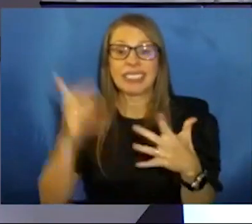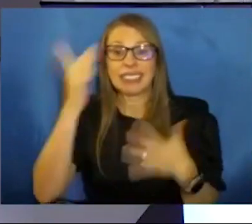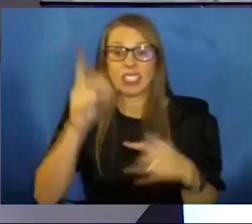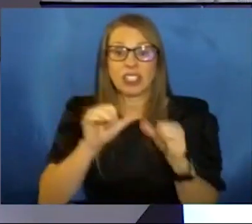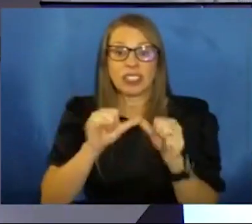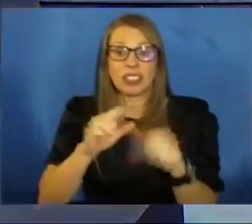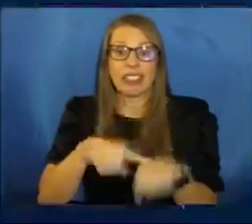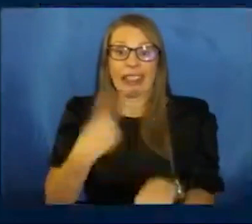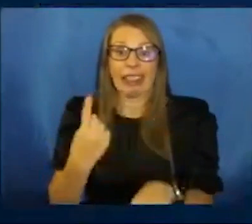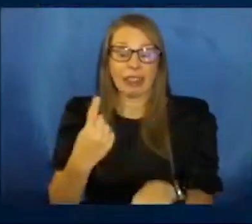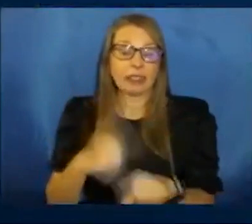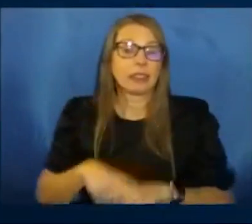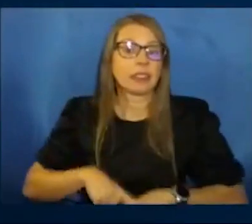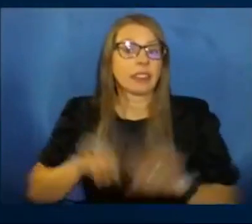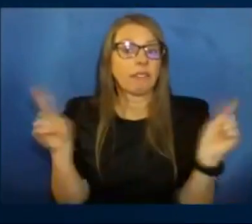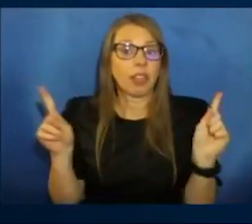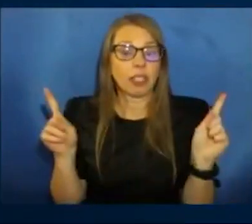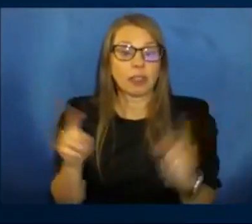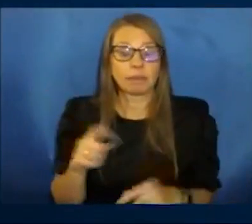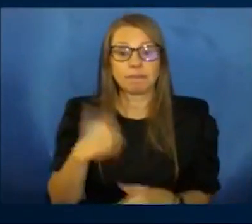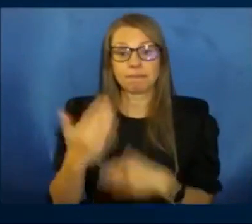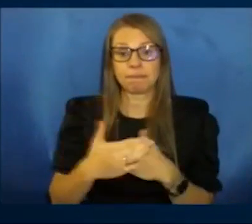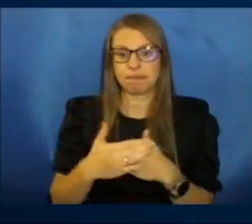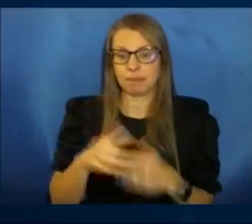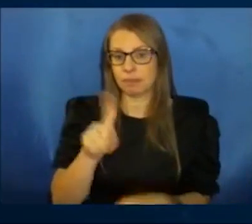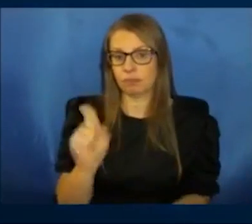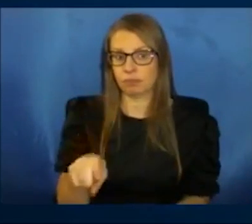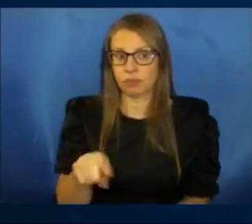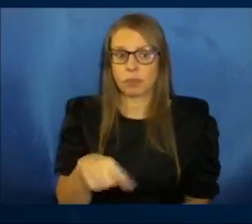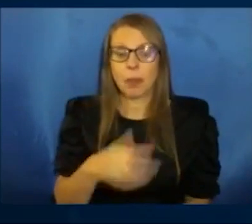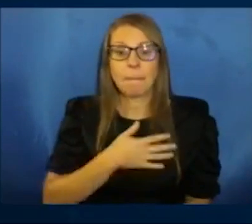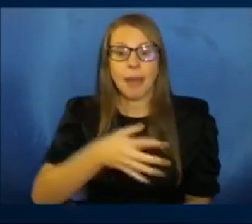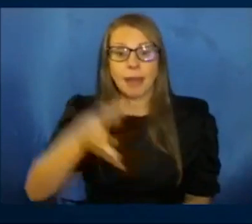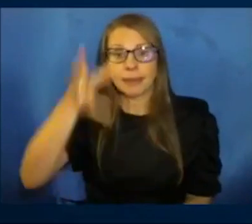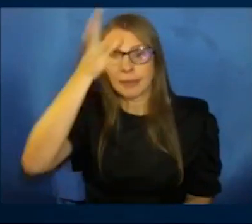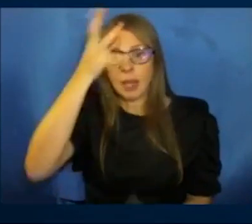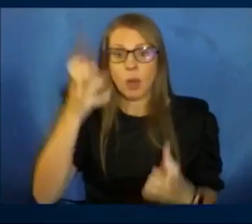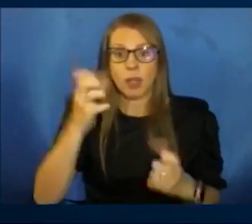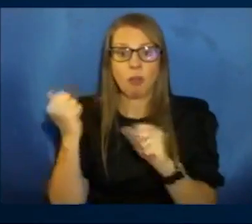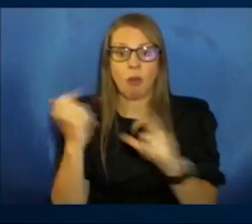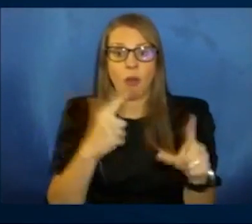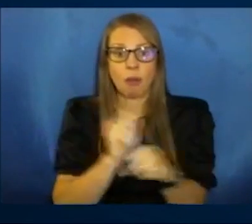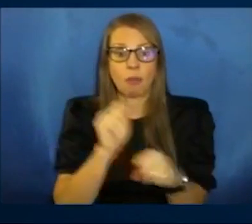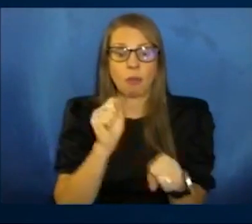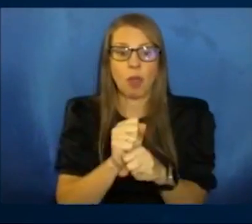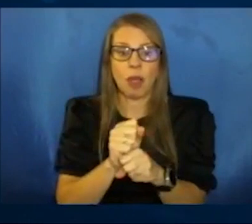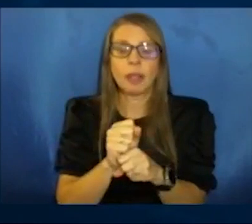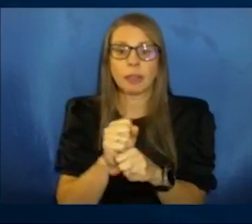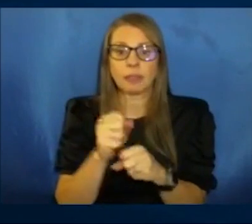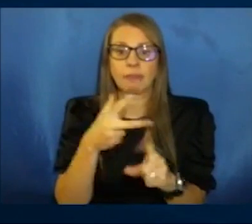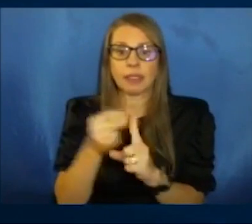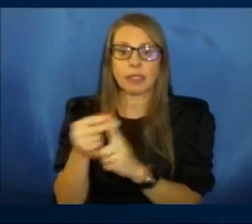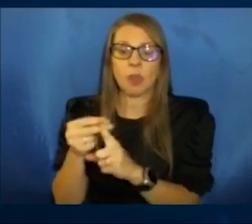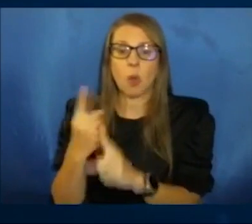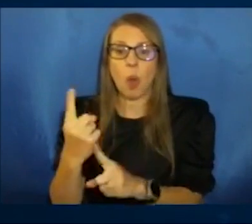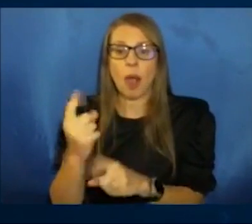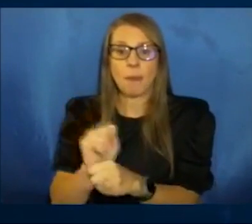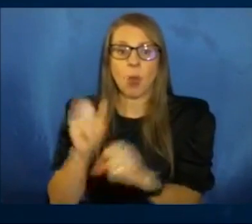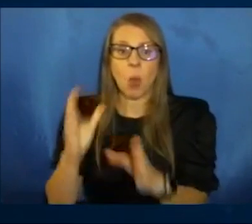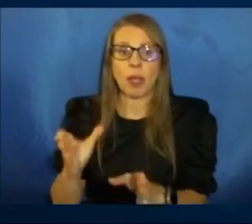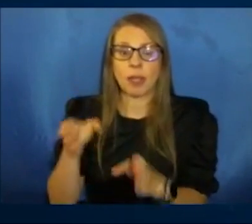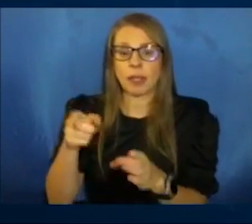had. So it's incredibly concerning. Delta is different. Delta is different, yes. And the patients are different, yes. And the